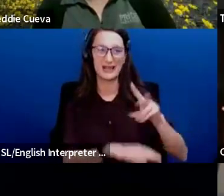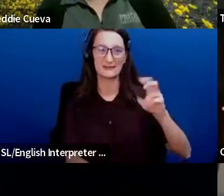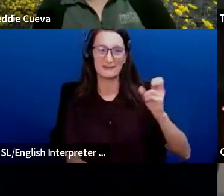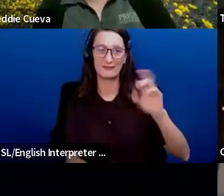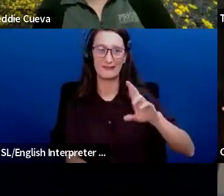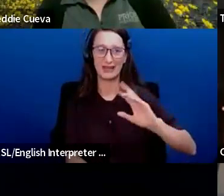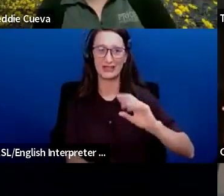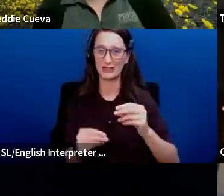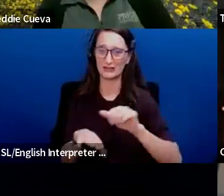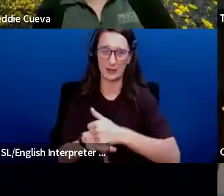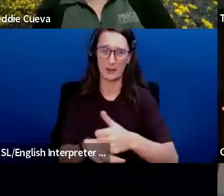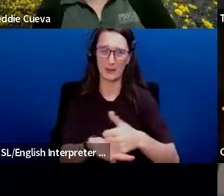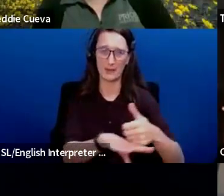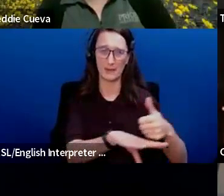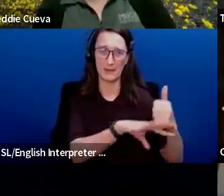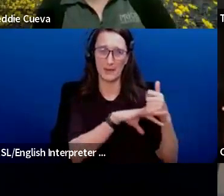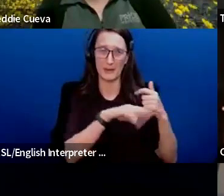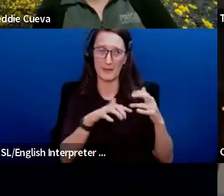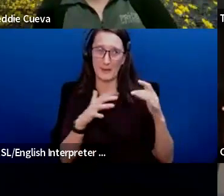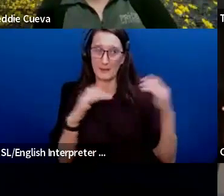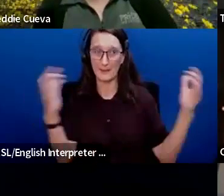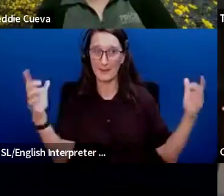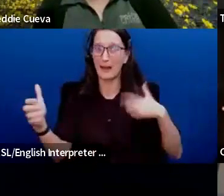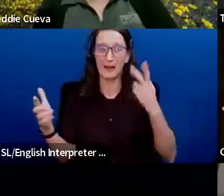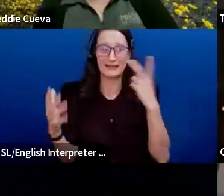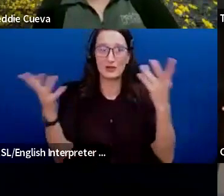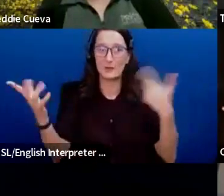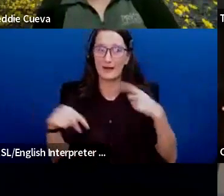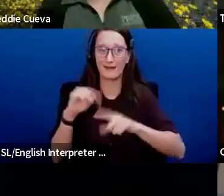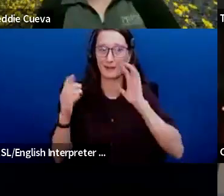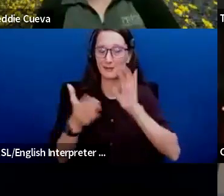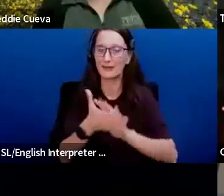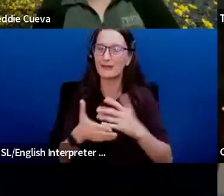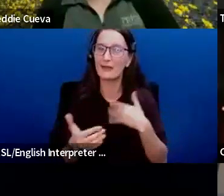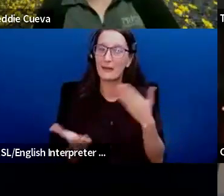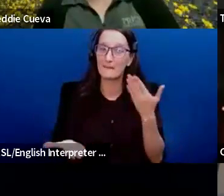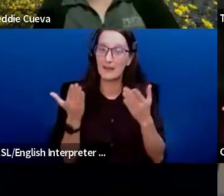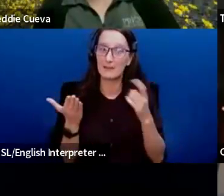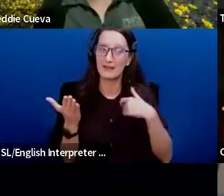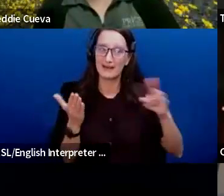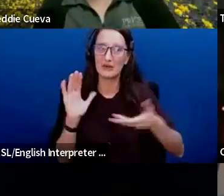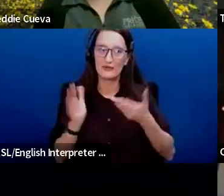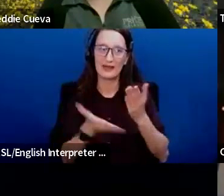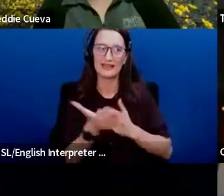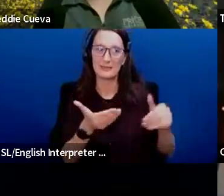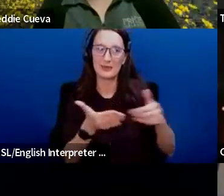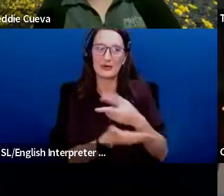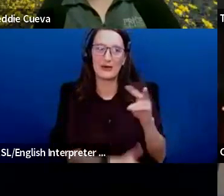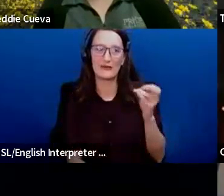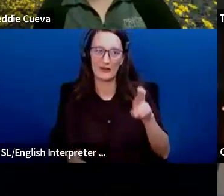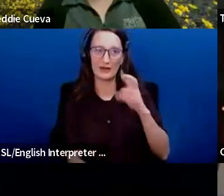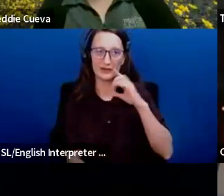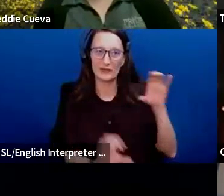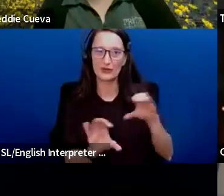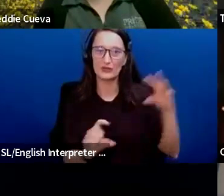believe how many new vendorizations I am seeing her doing. So maybe we got to get some of those vendors on here to do some spotlights as well. So